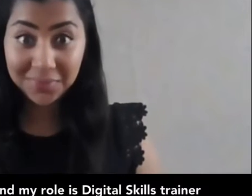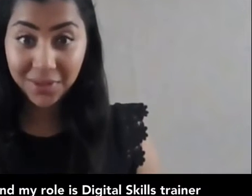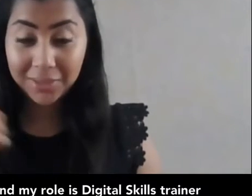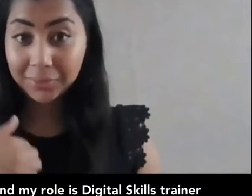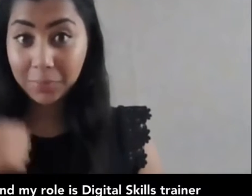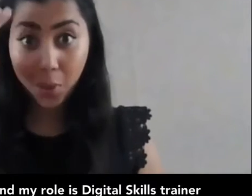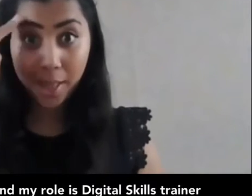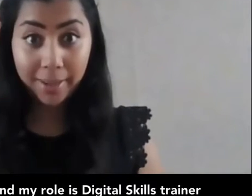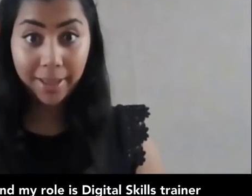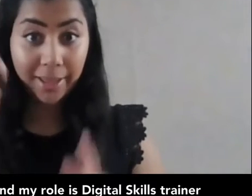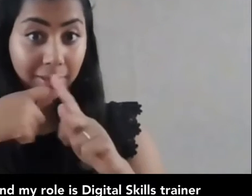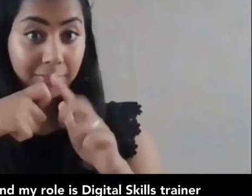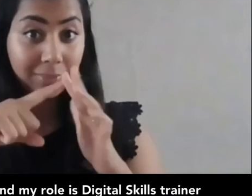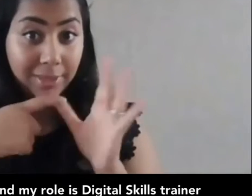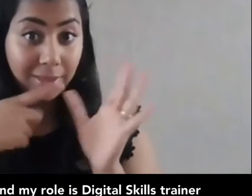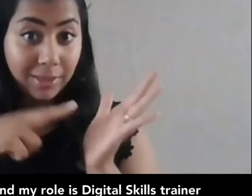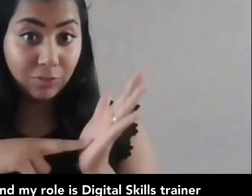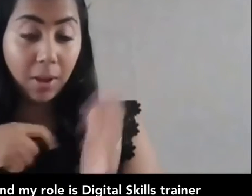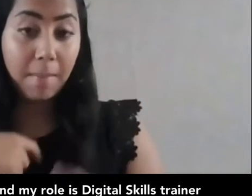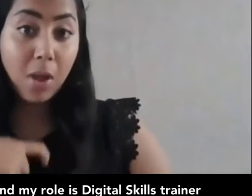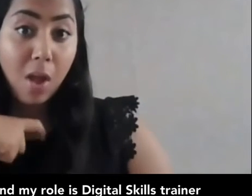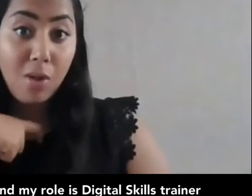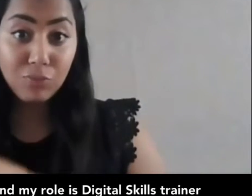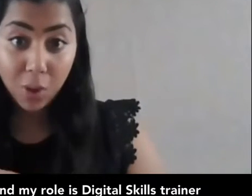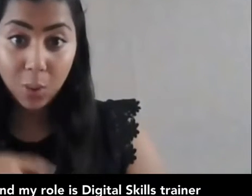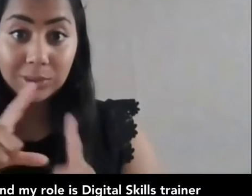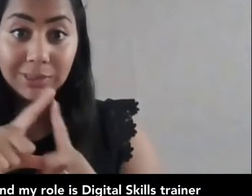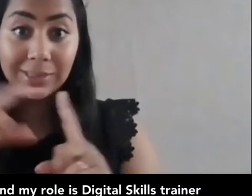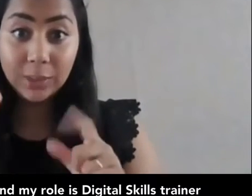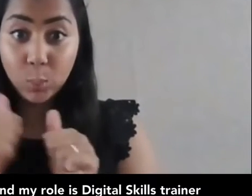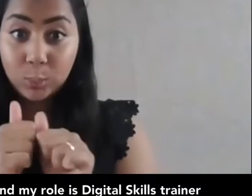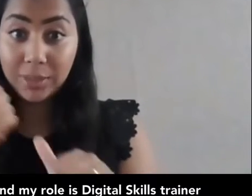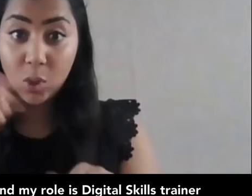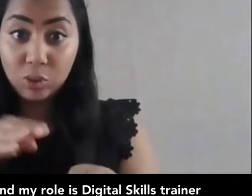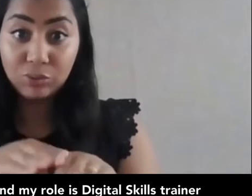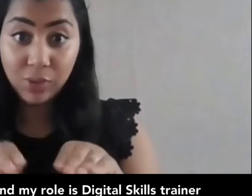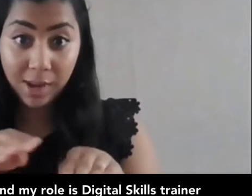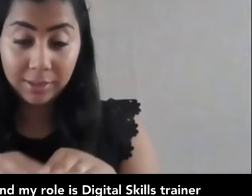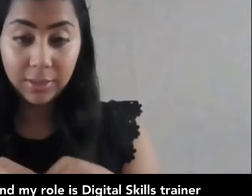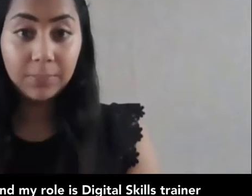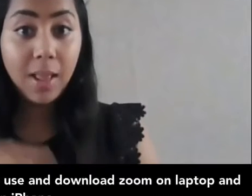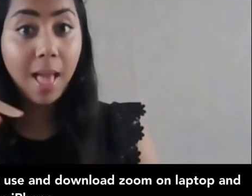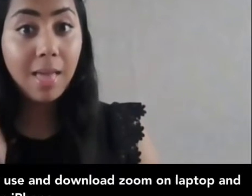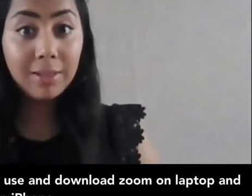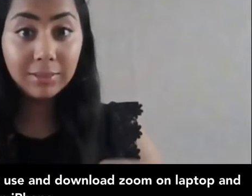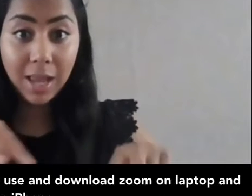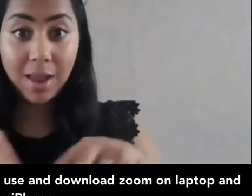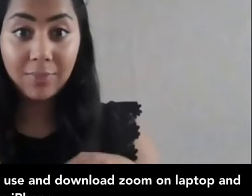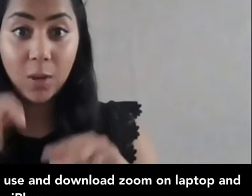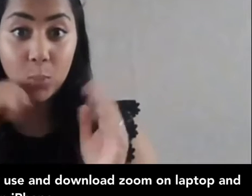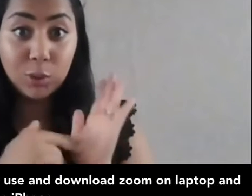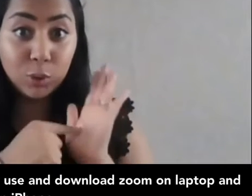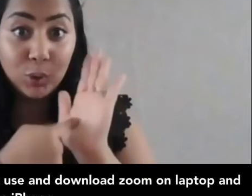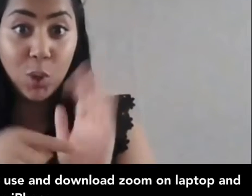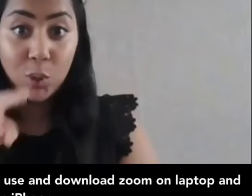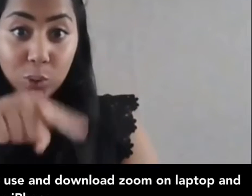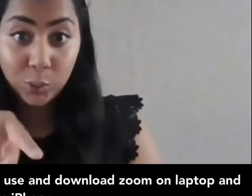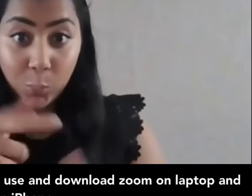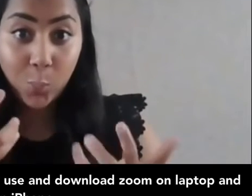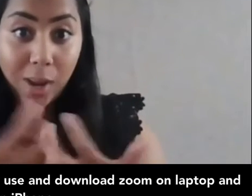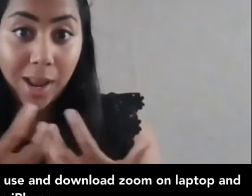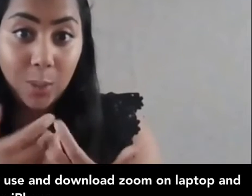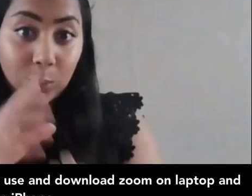Hi, my name is Kieran and my role is Digital Skills Trainer. This video will show you how to use